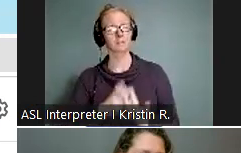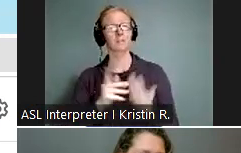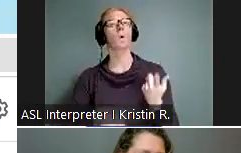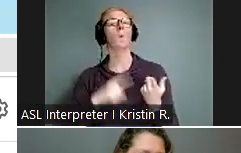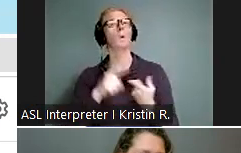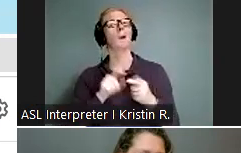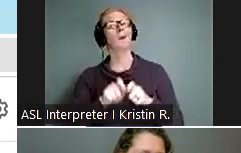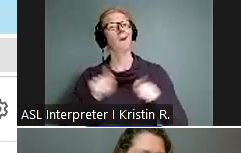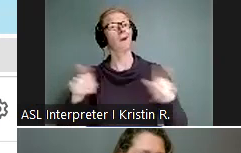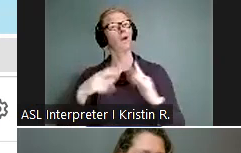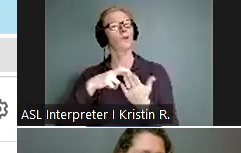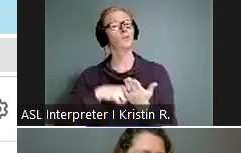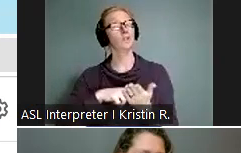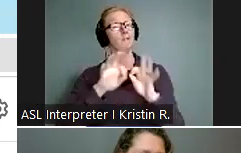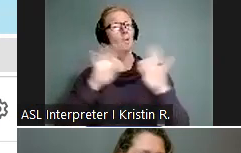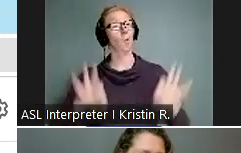a registration form,